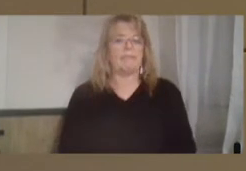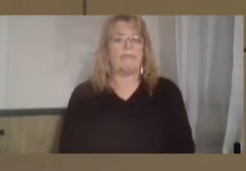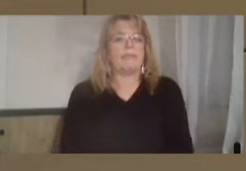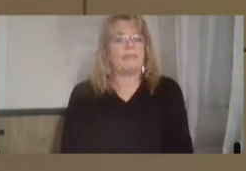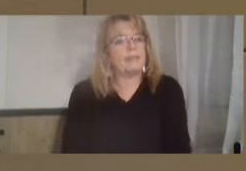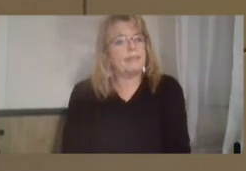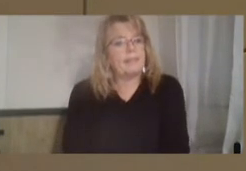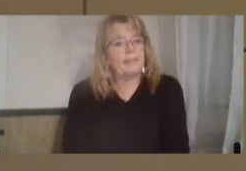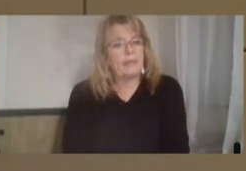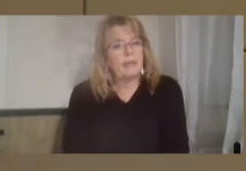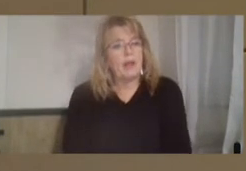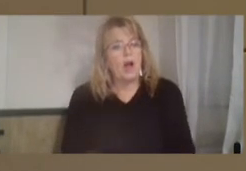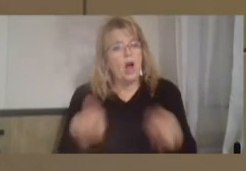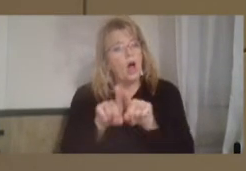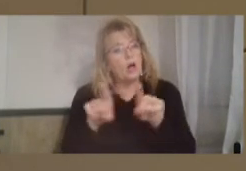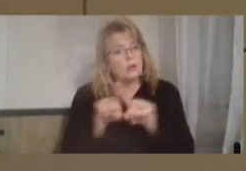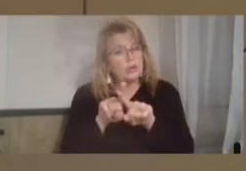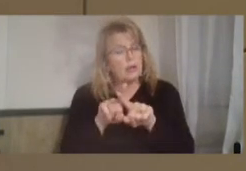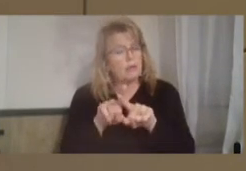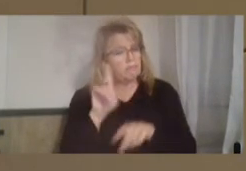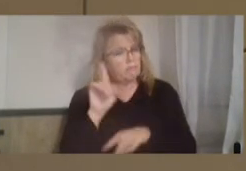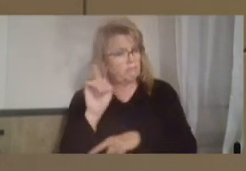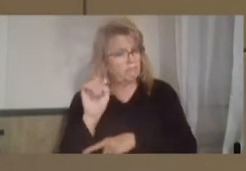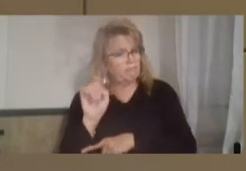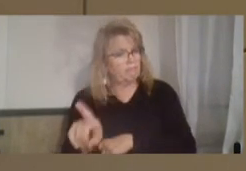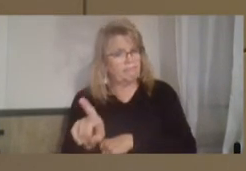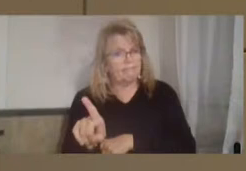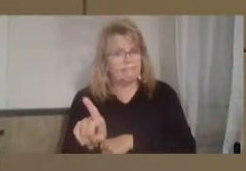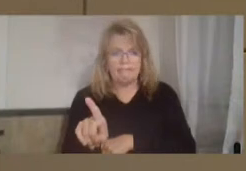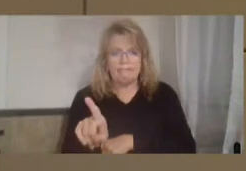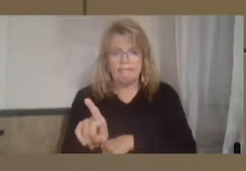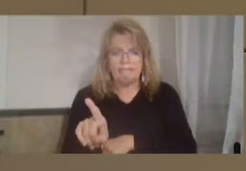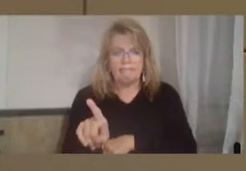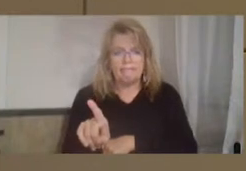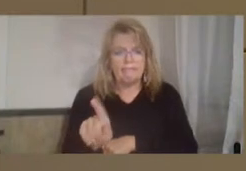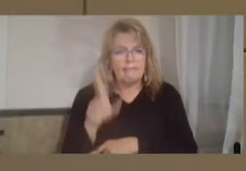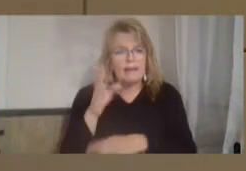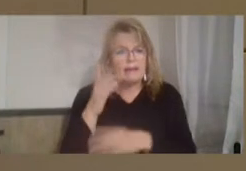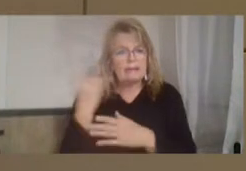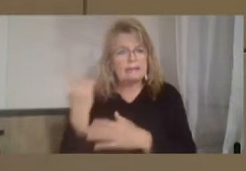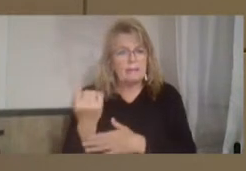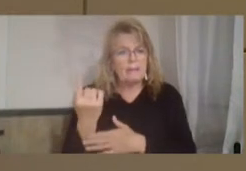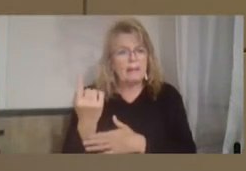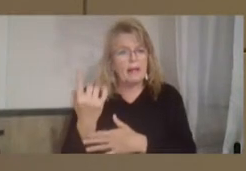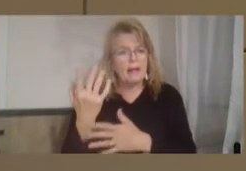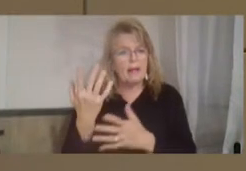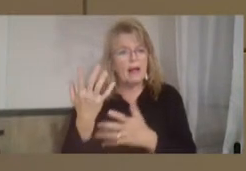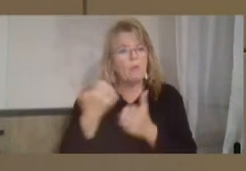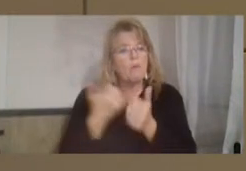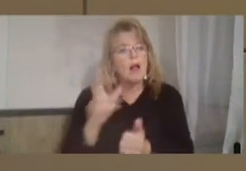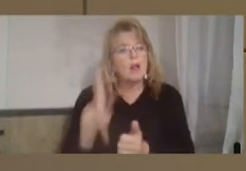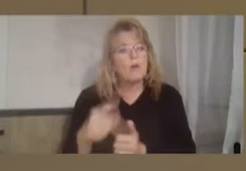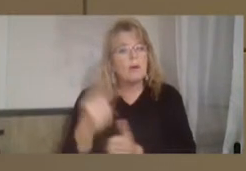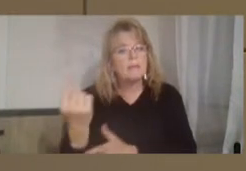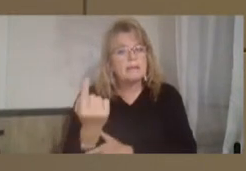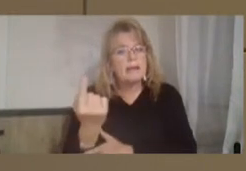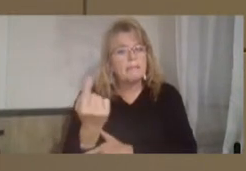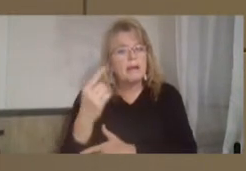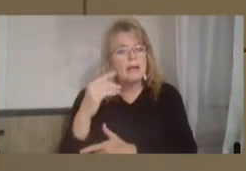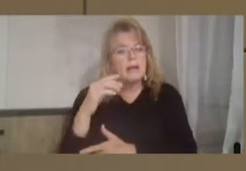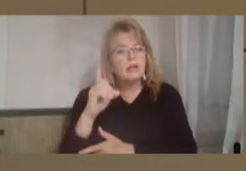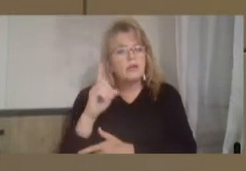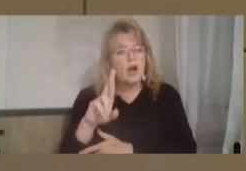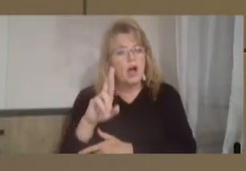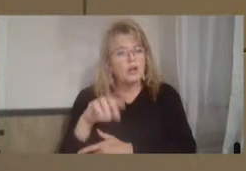but then also, I have a question about something. I wanted to follow up on something Dr. Watlington had